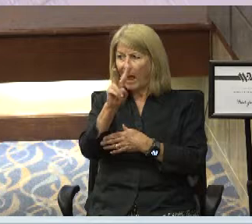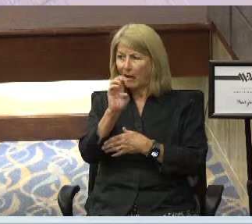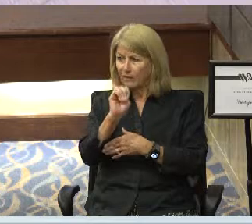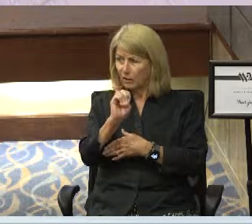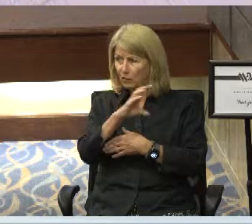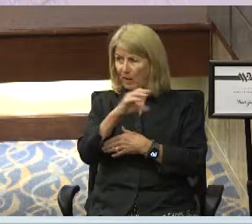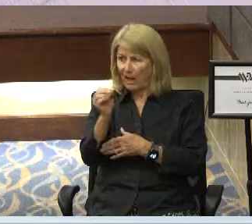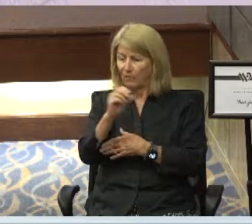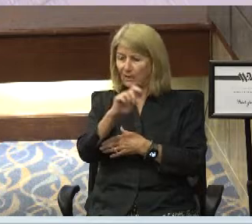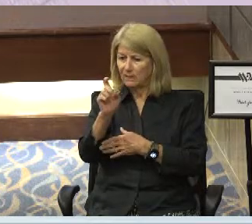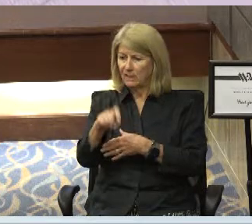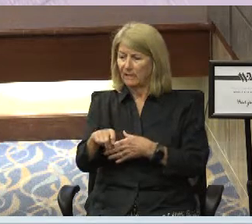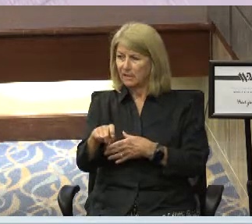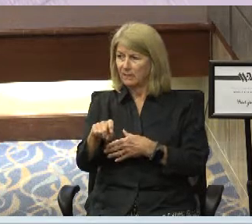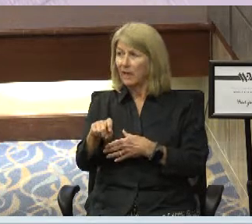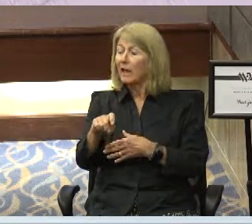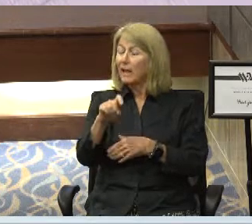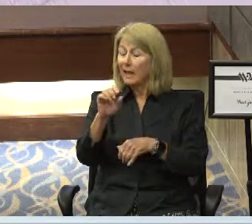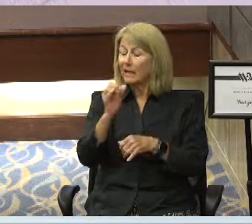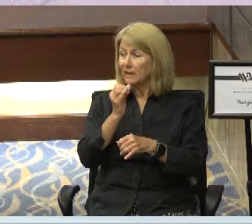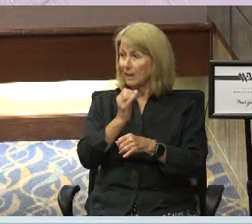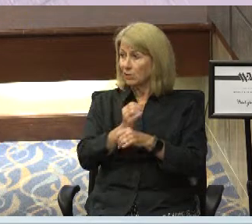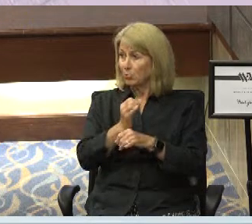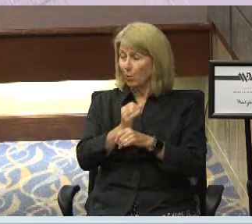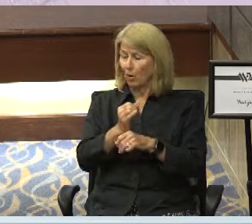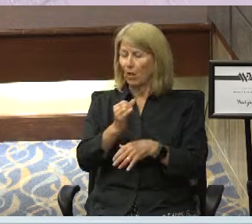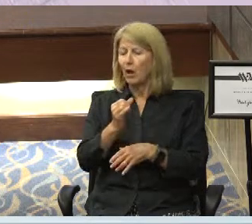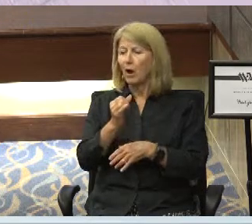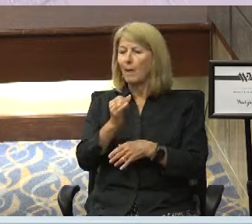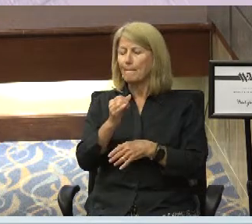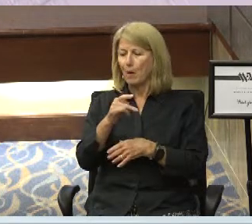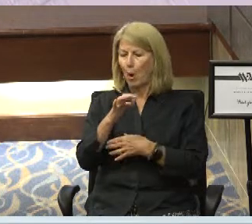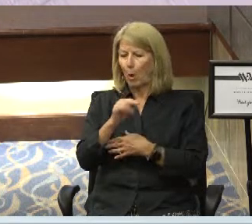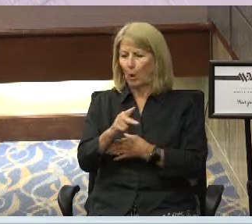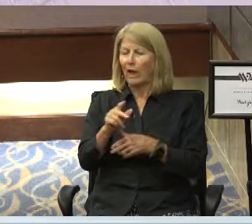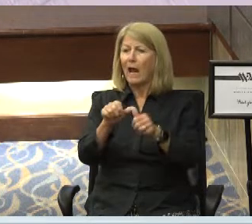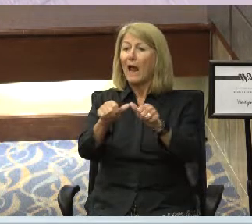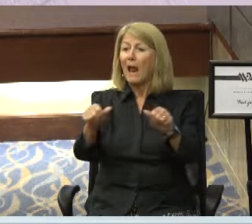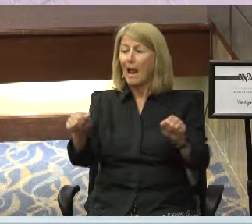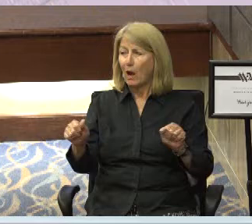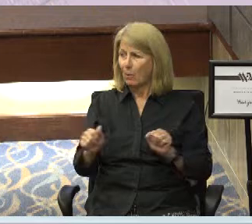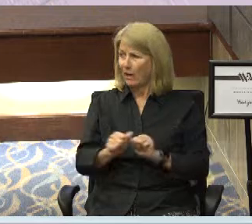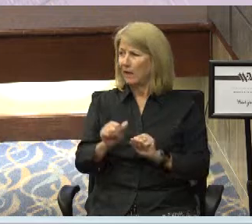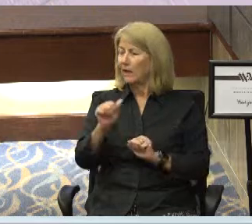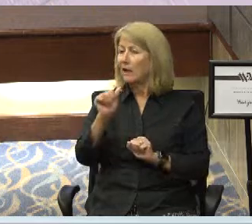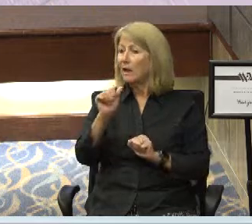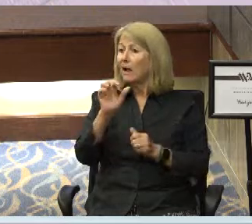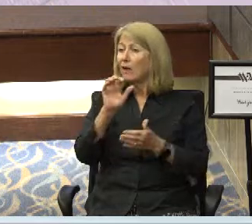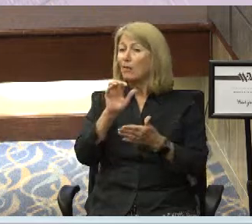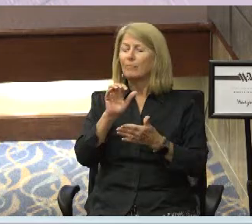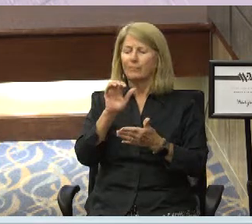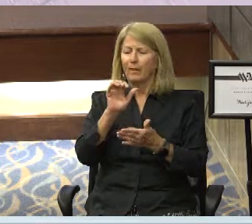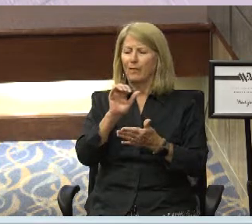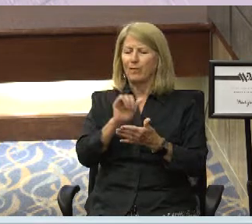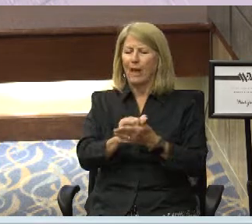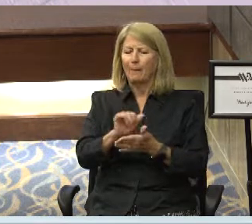in the Texas Central Industrial Park area. This property is adjacent to